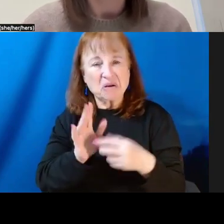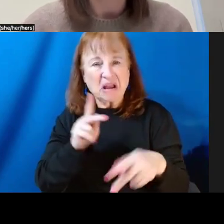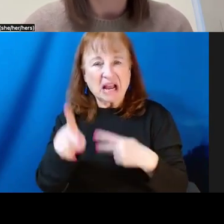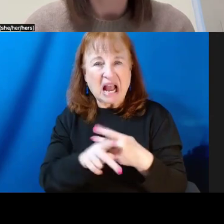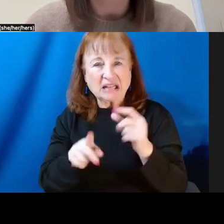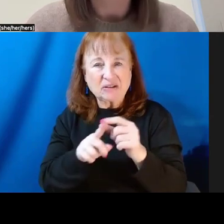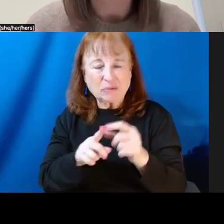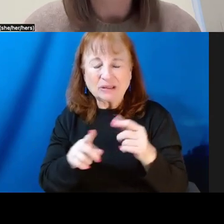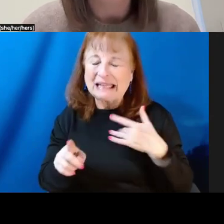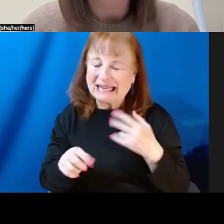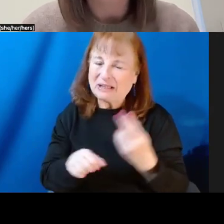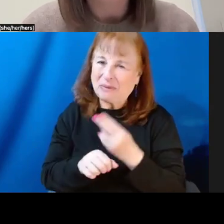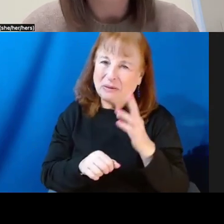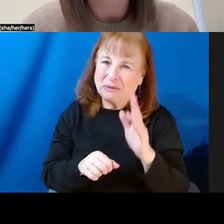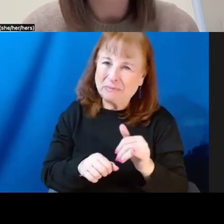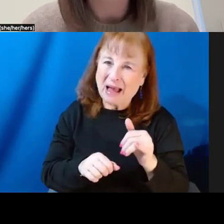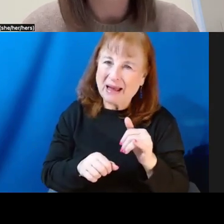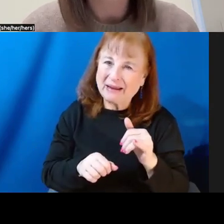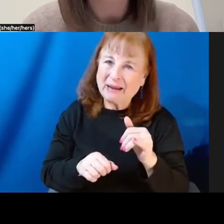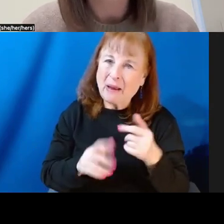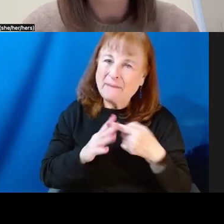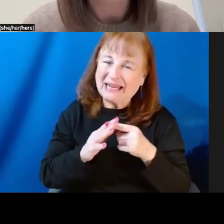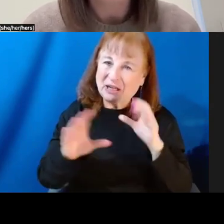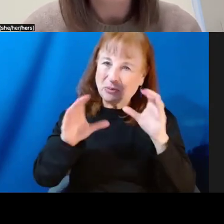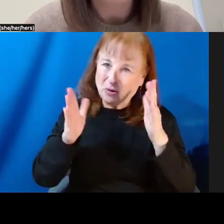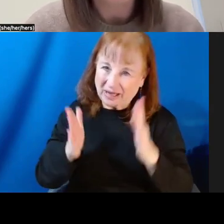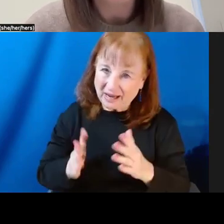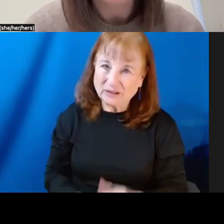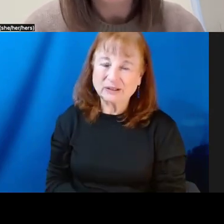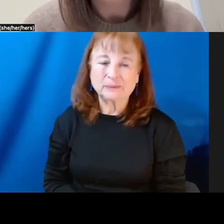words that tend to be used by beginning communicators.